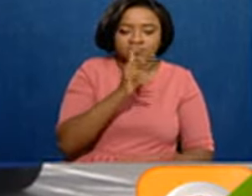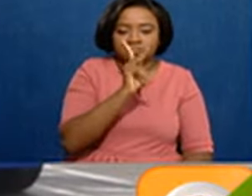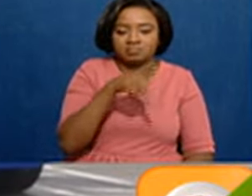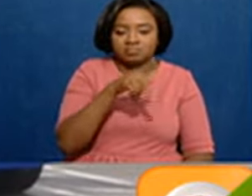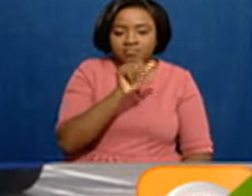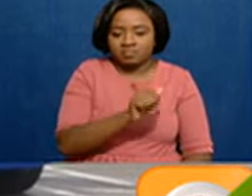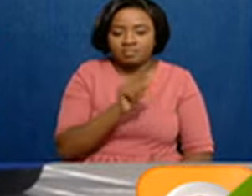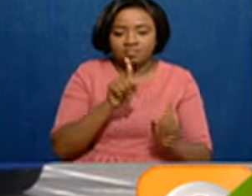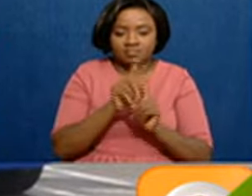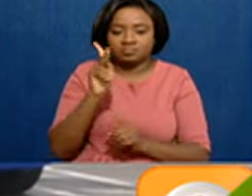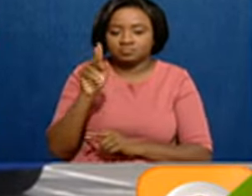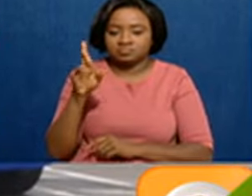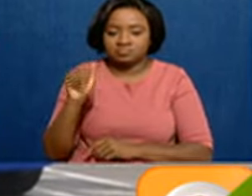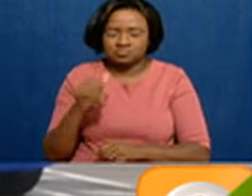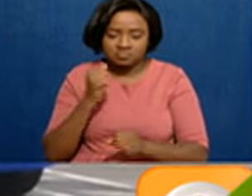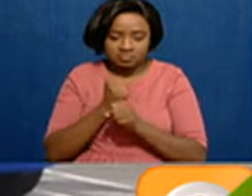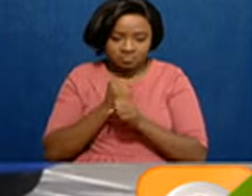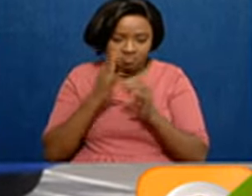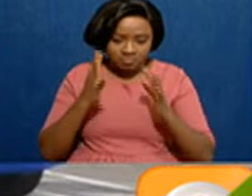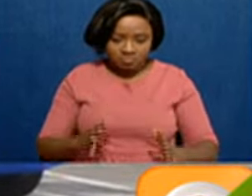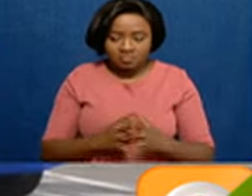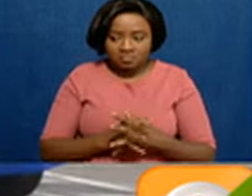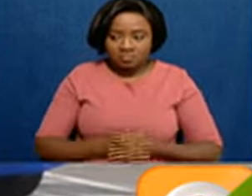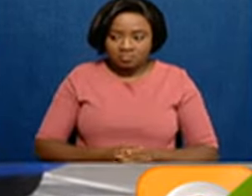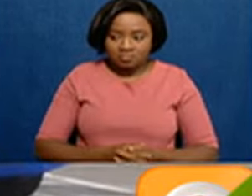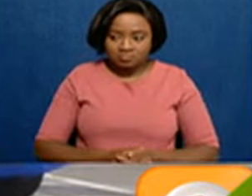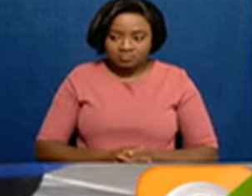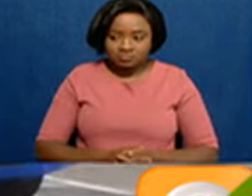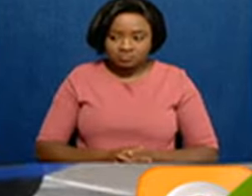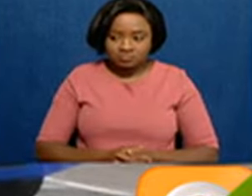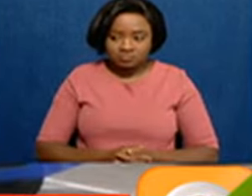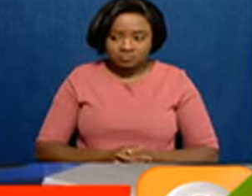officials. Francis Mtalaki, Citizen TV, Mombasa.